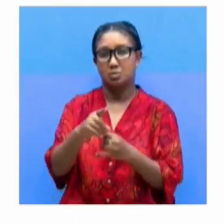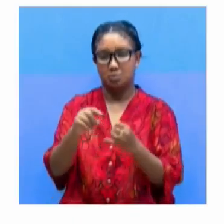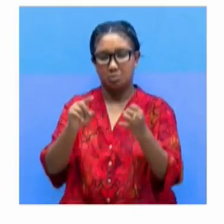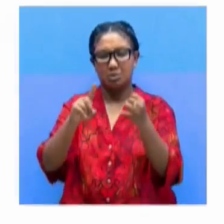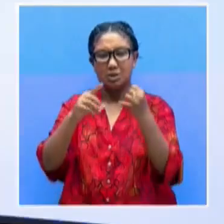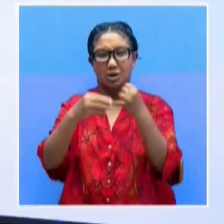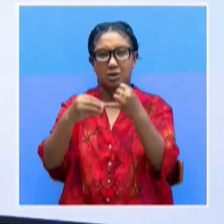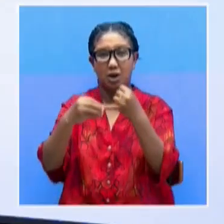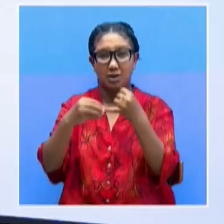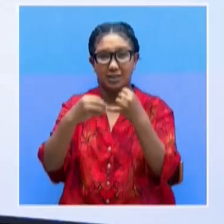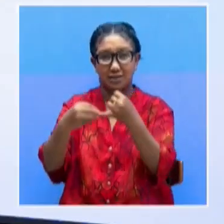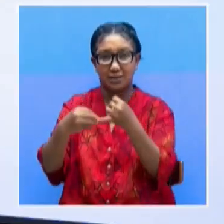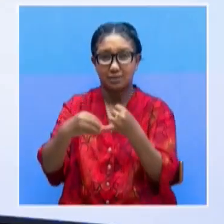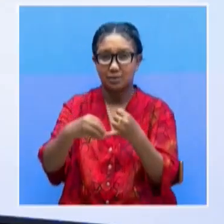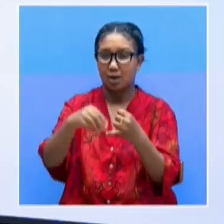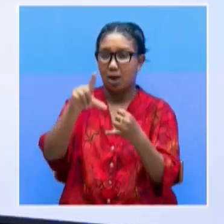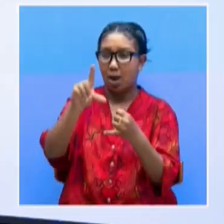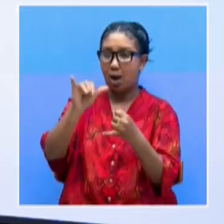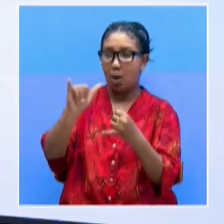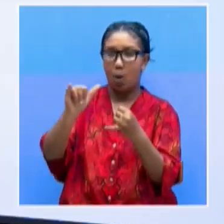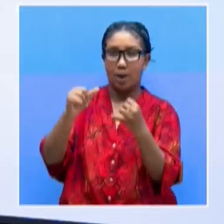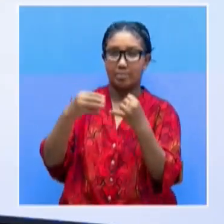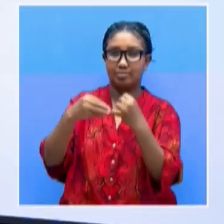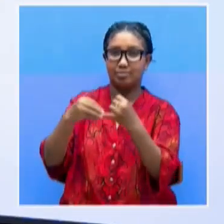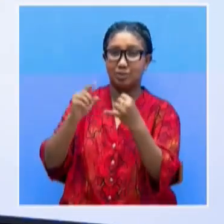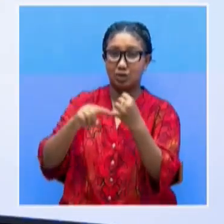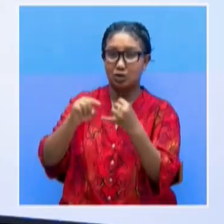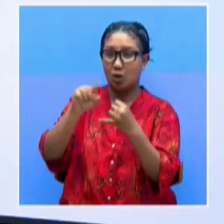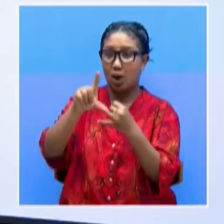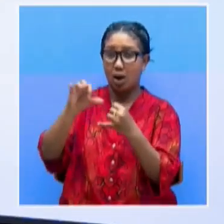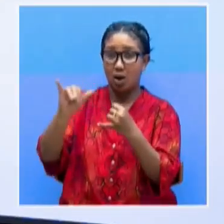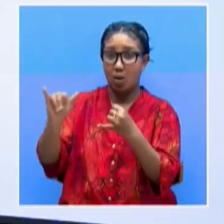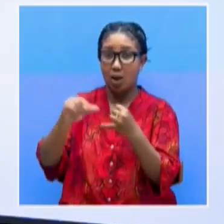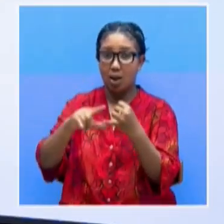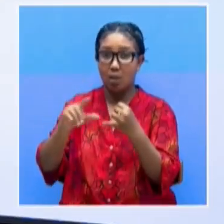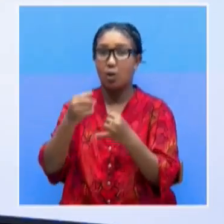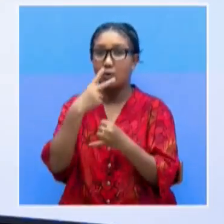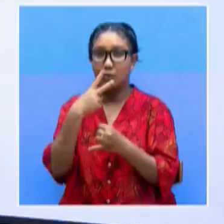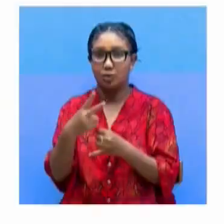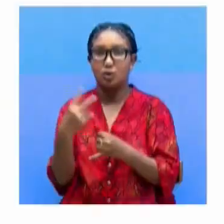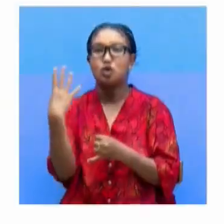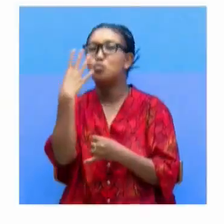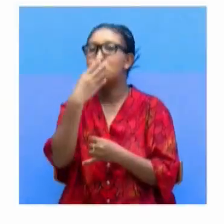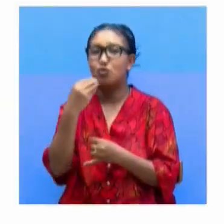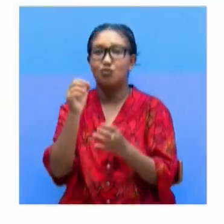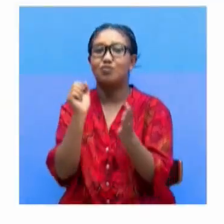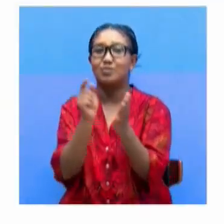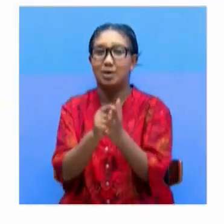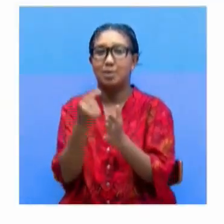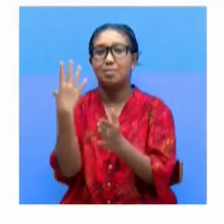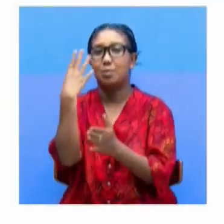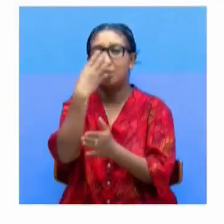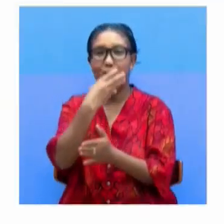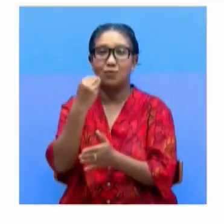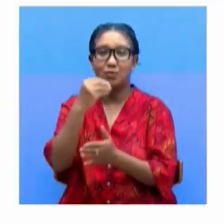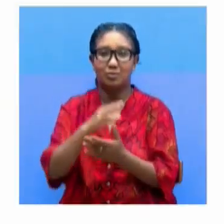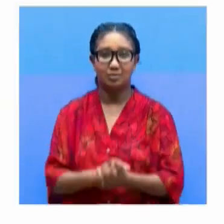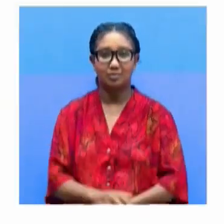ly. Most of these words, they have come from adjectives. Look, beautiful, beautiful.